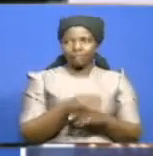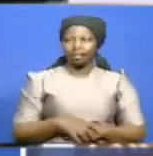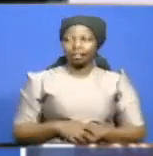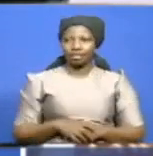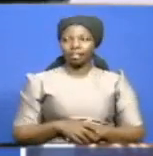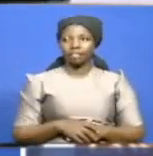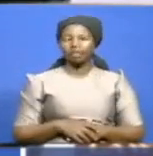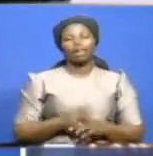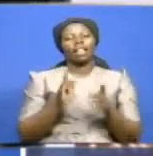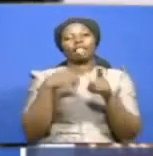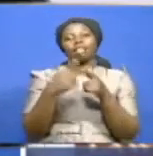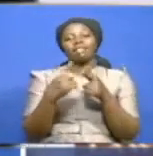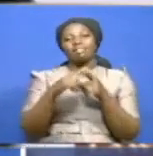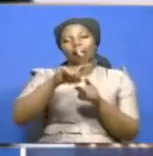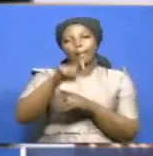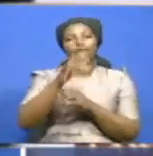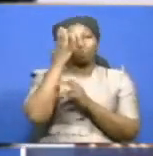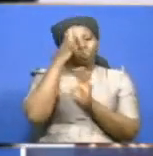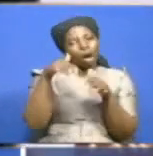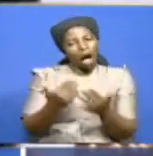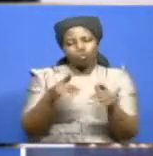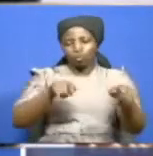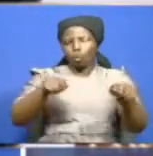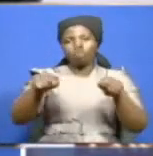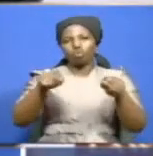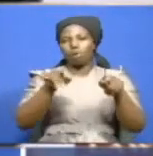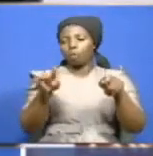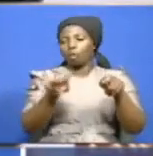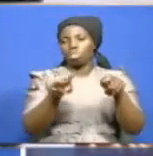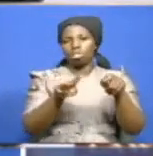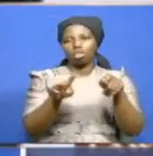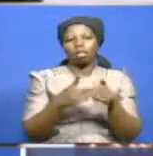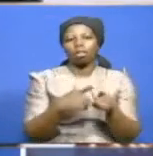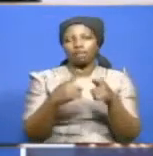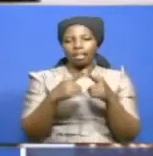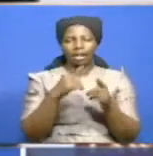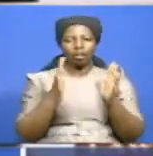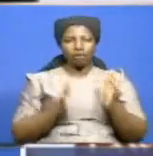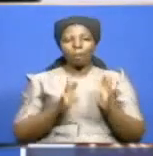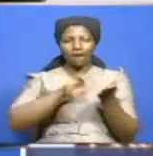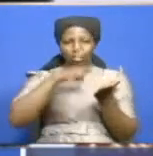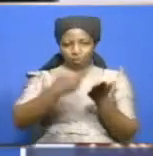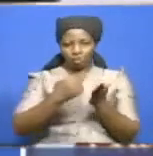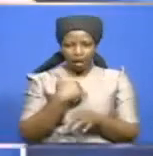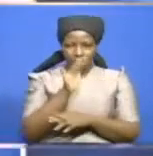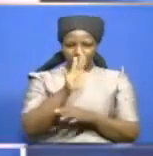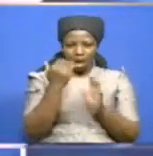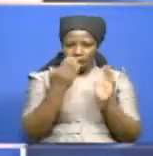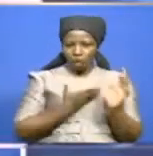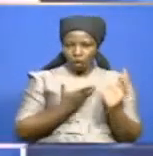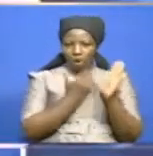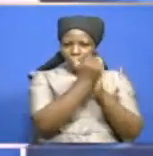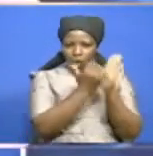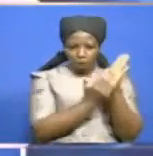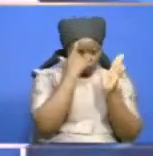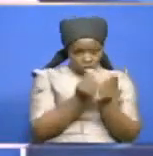You have to be able to know how to manage that. And human resource has got its own programs for dealing with